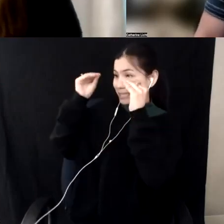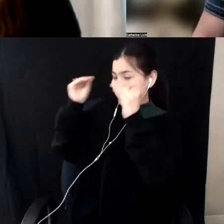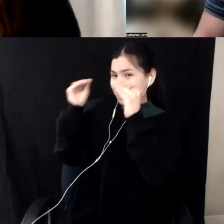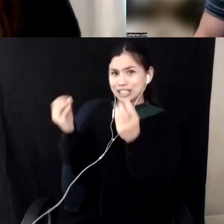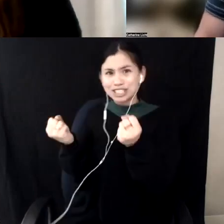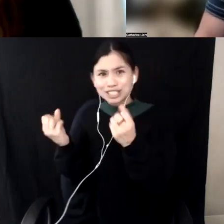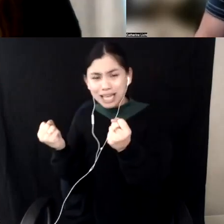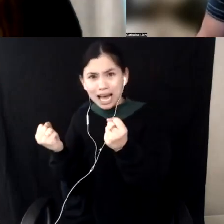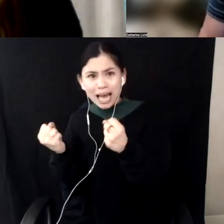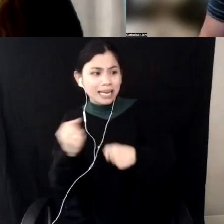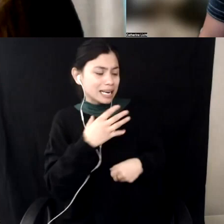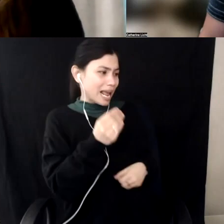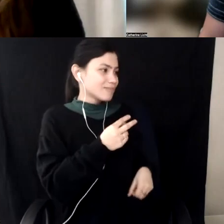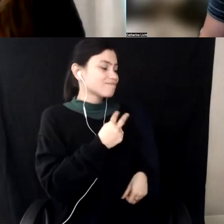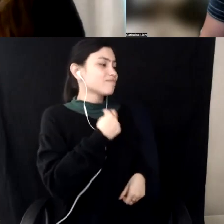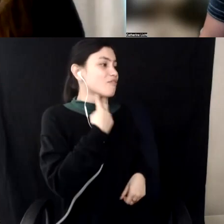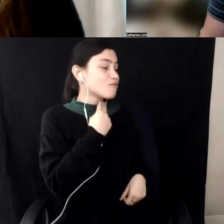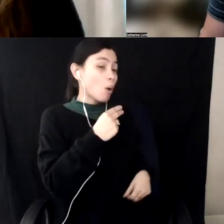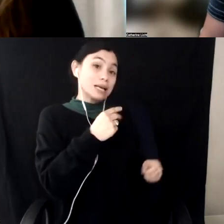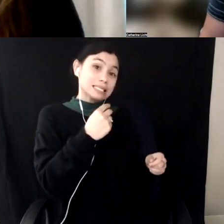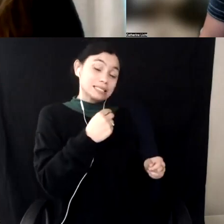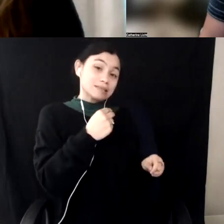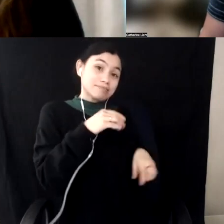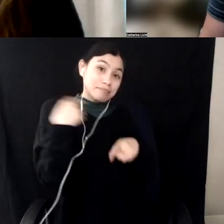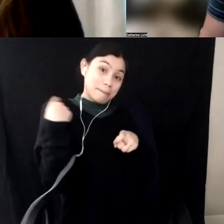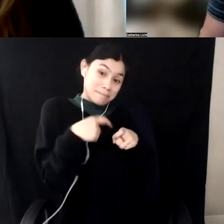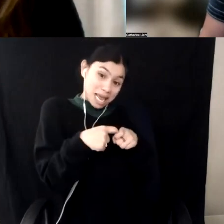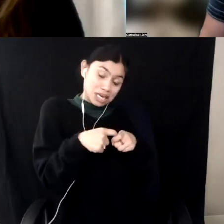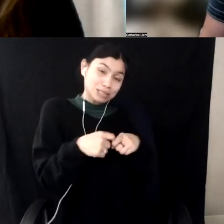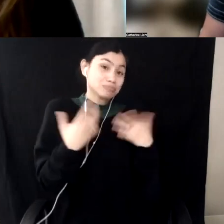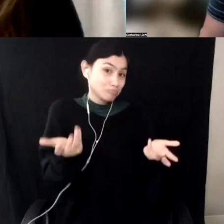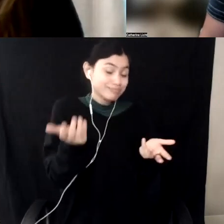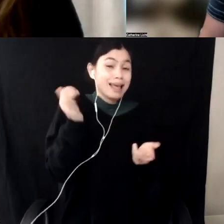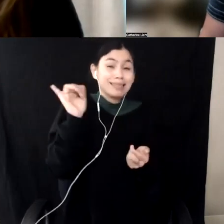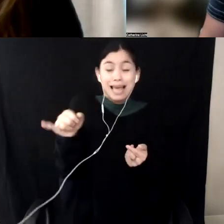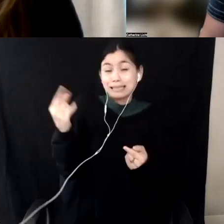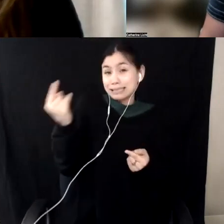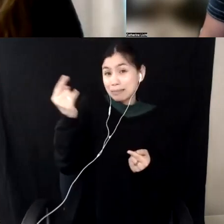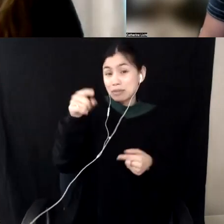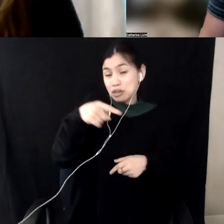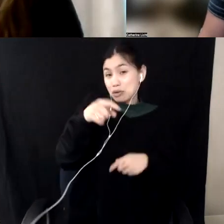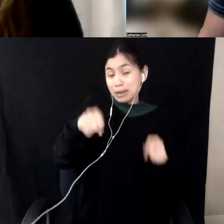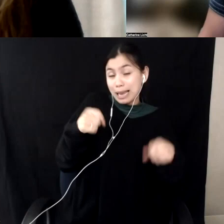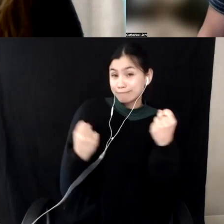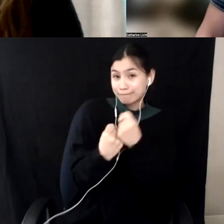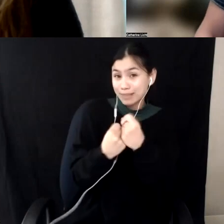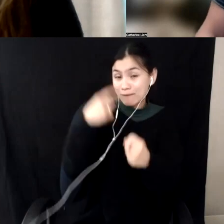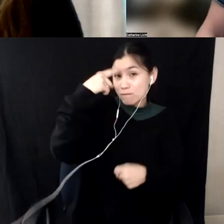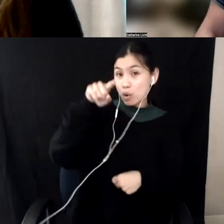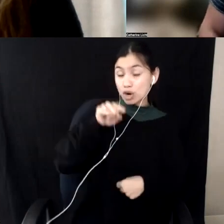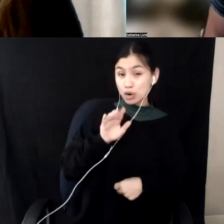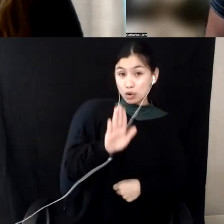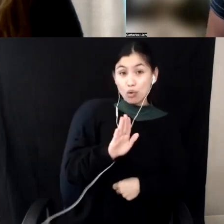voice in Spanish. And that's something that as well you can advocate for